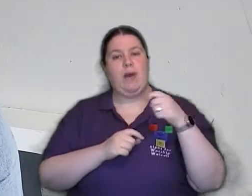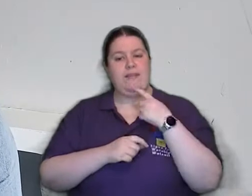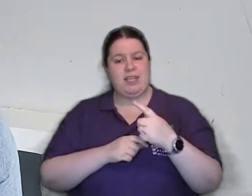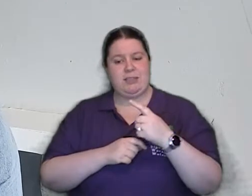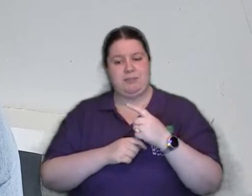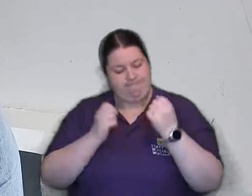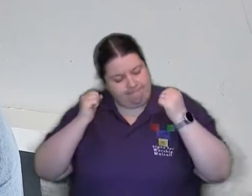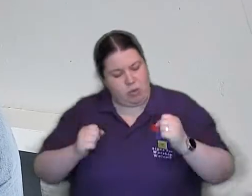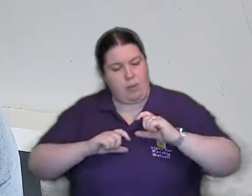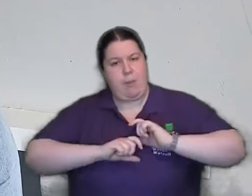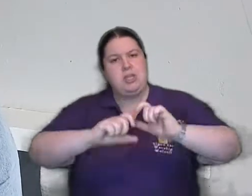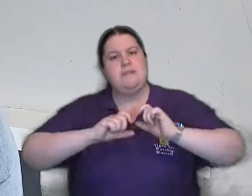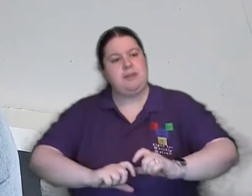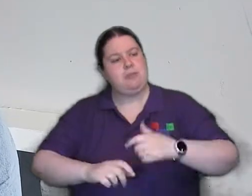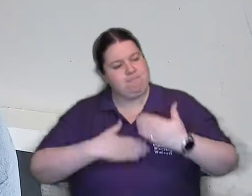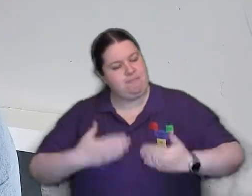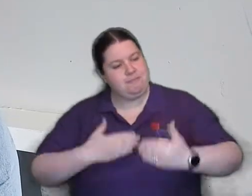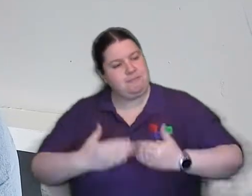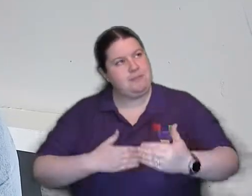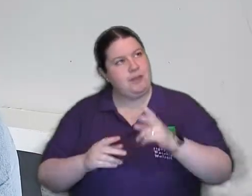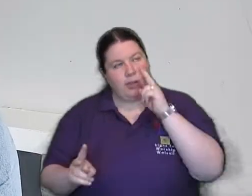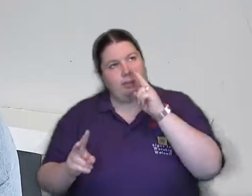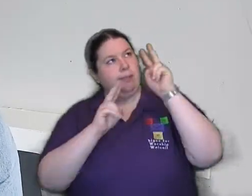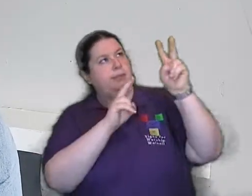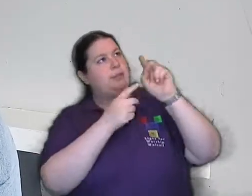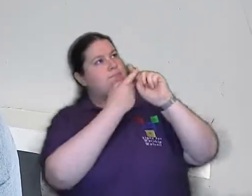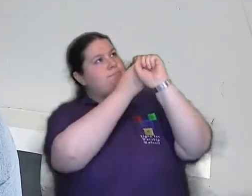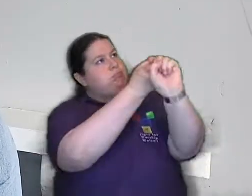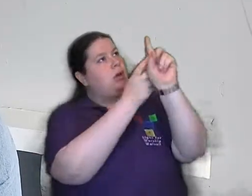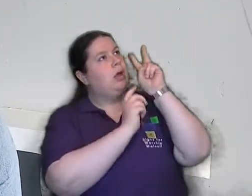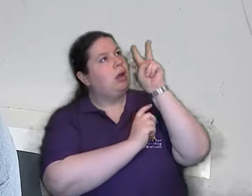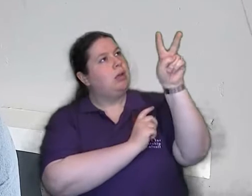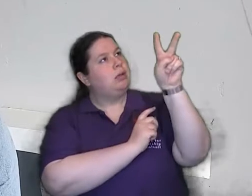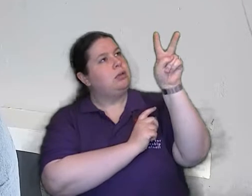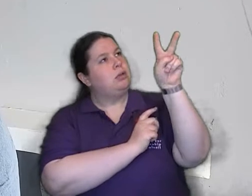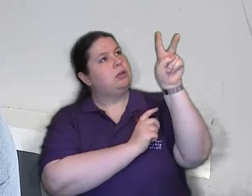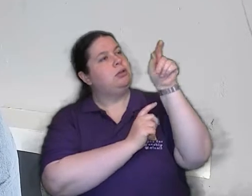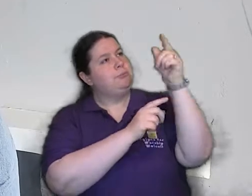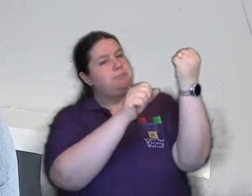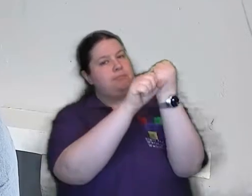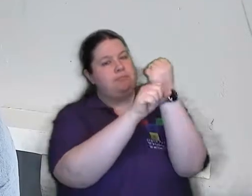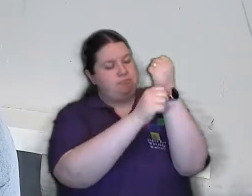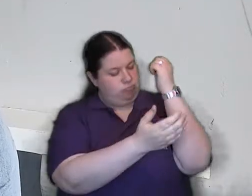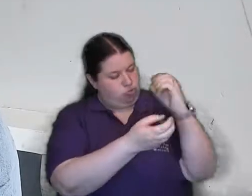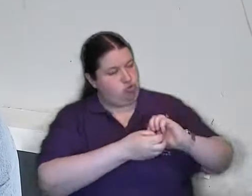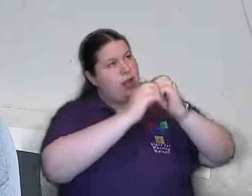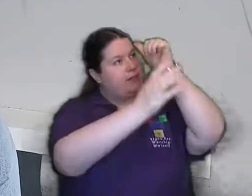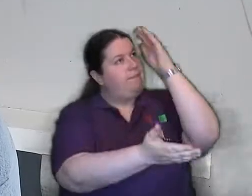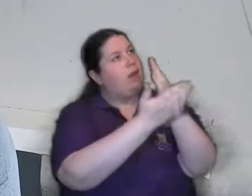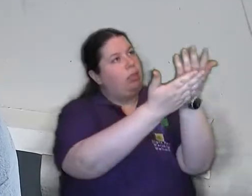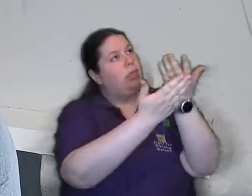let us run with perseverance the race marked out for us, fixing our eyes on Jesus, the pioneer